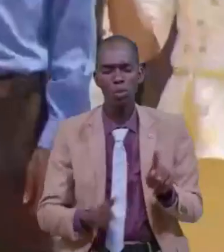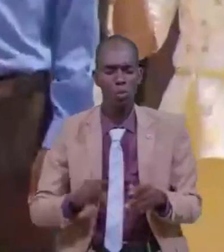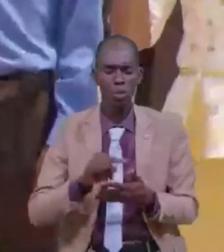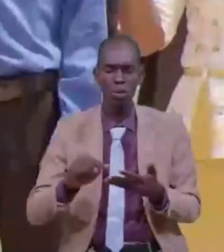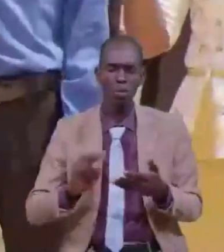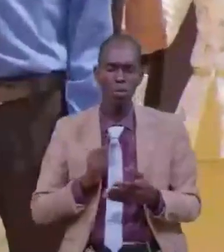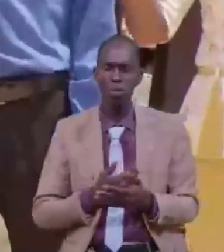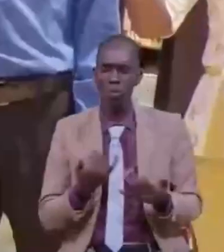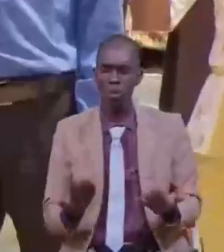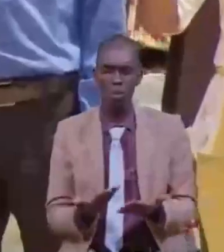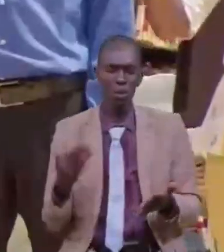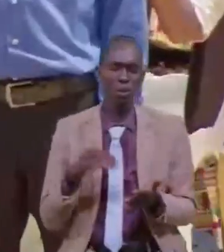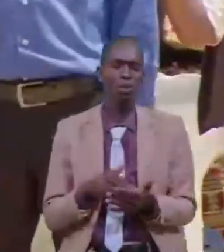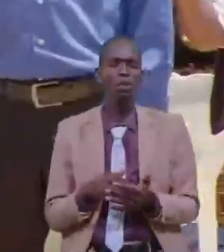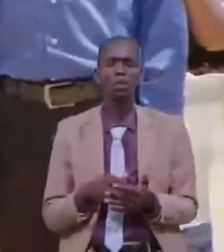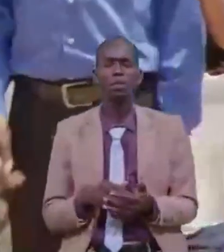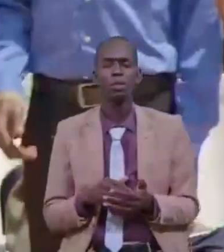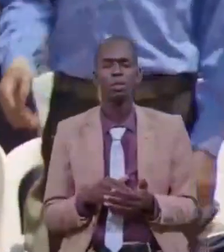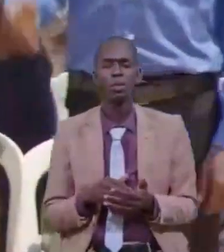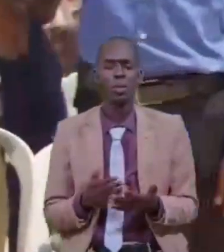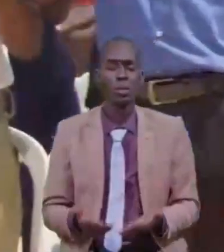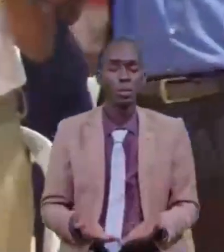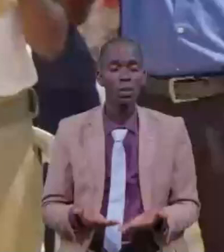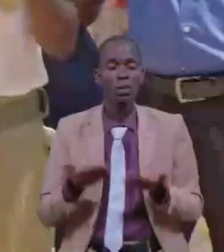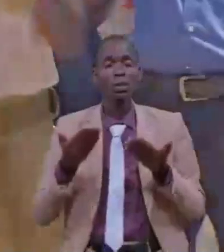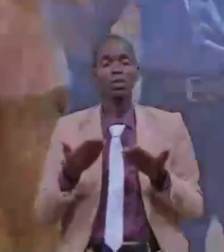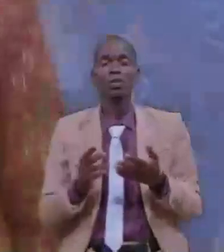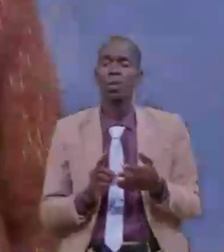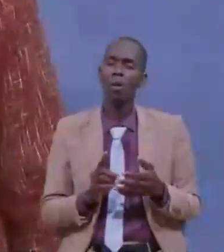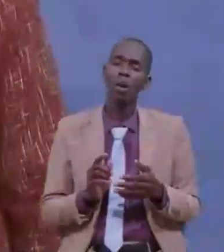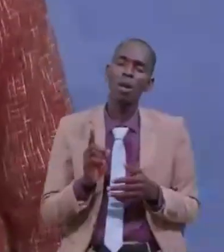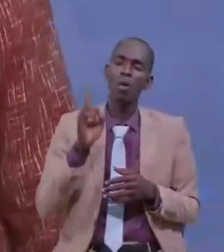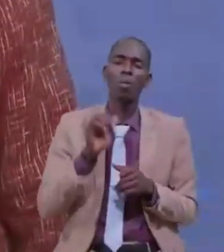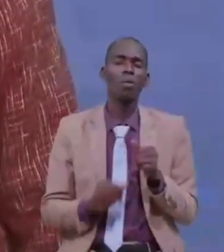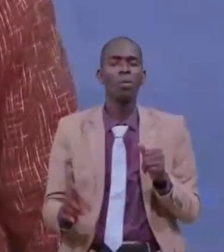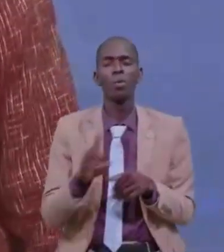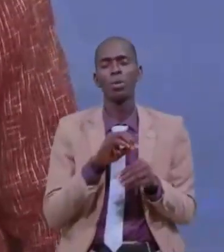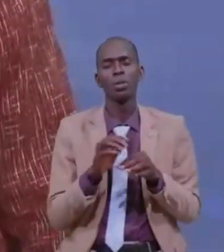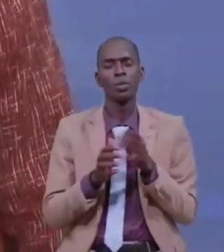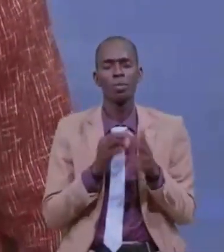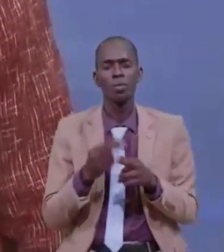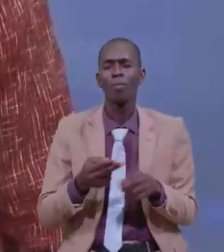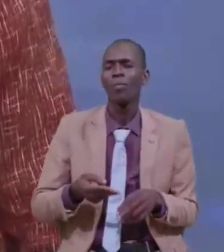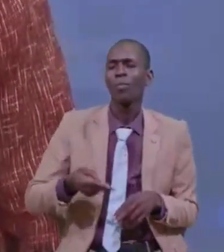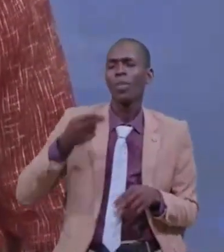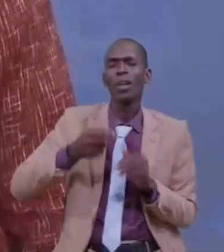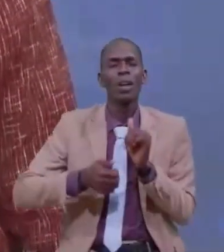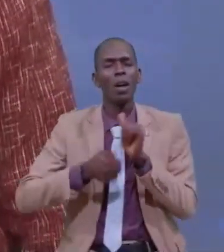today. Amen. Lift up everyone. Amen. Higher and